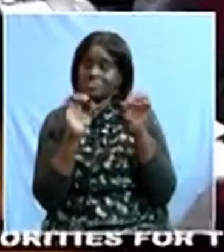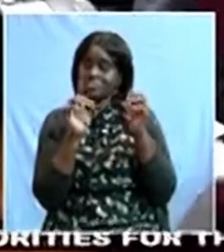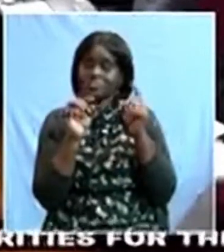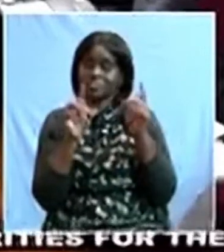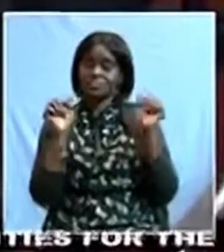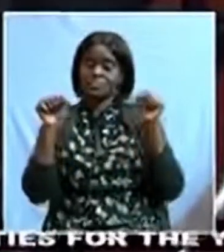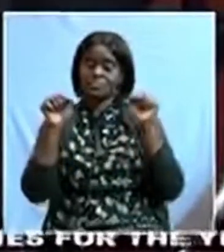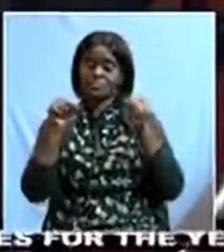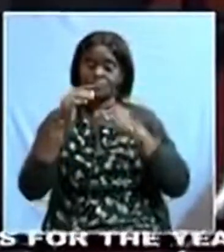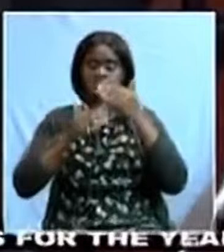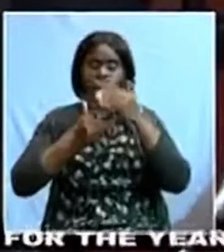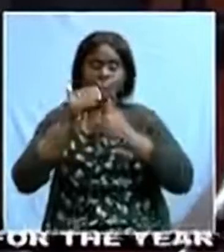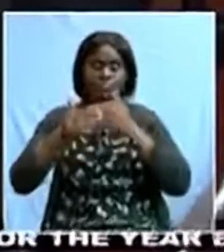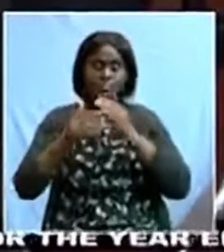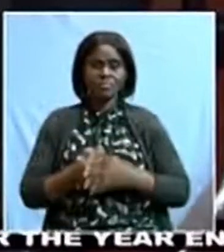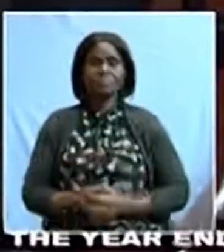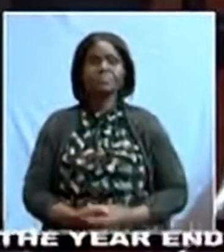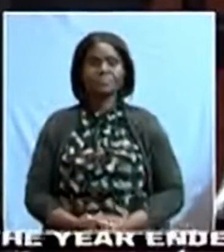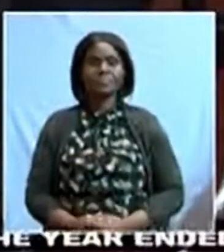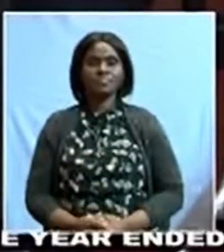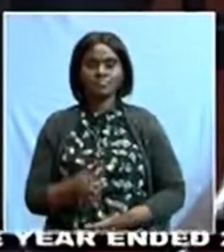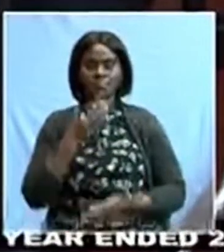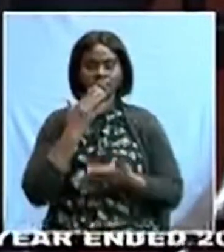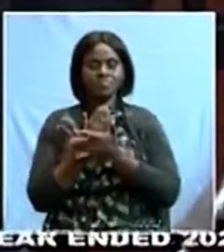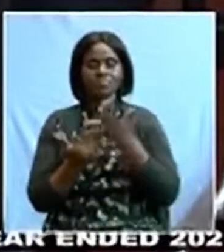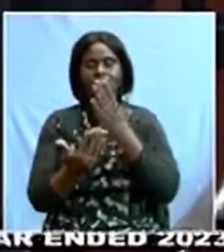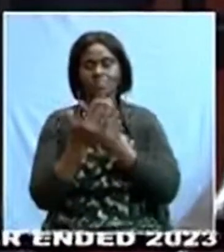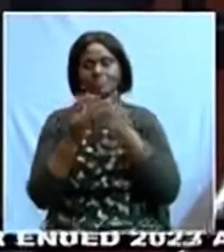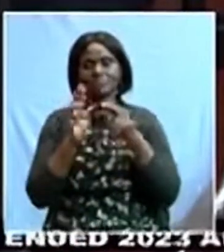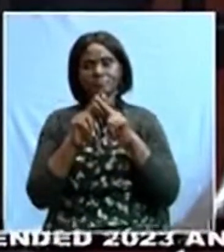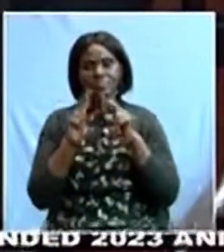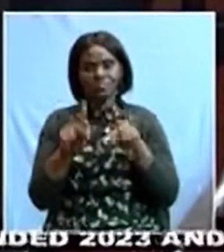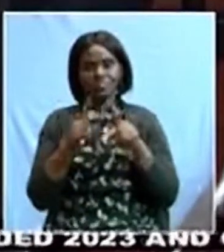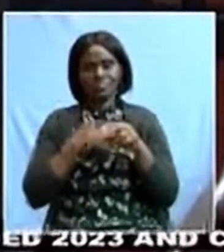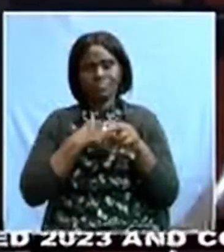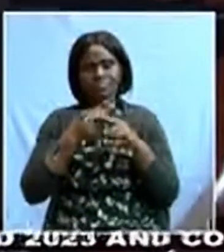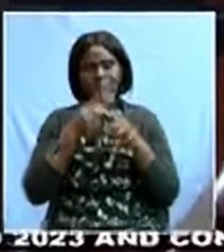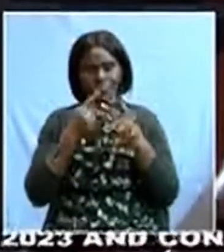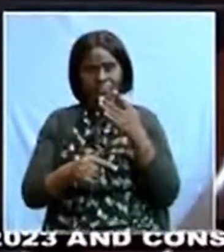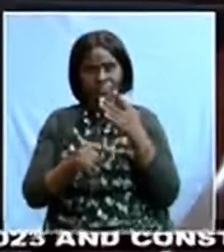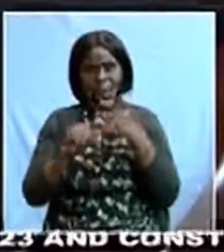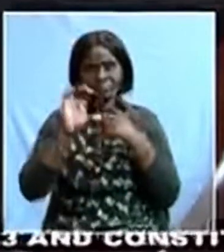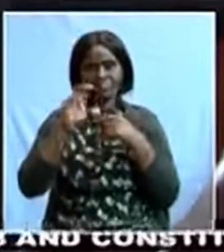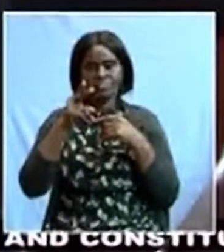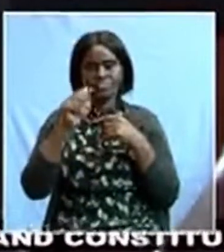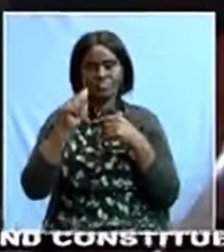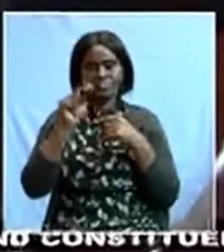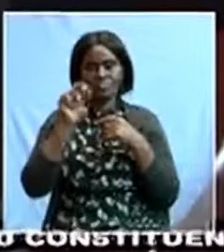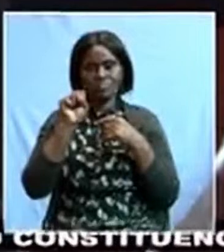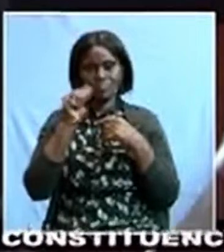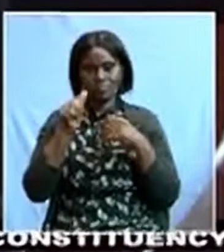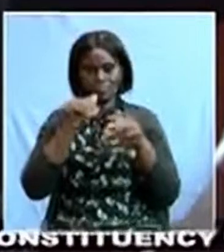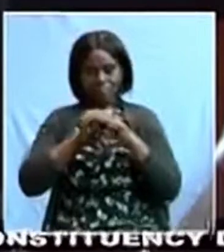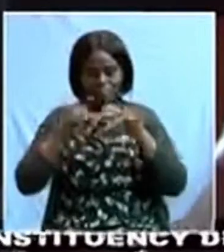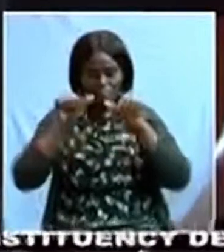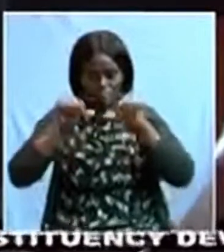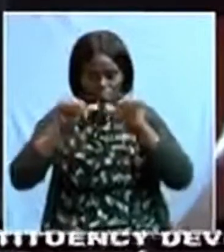Yes, next one. Good morning, Chair. My name is Abraham Chansa, Internal Auditor.